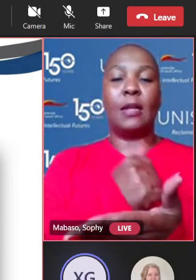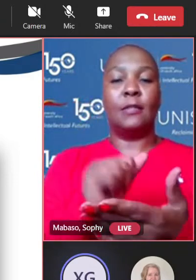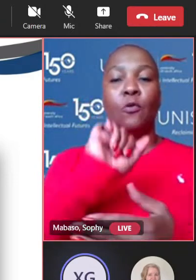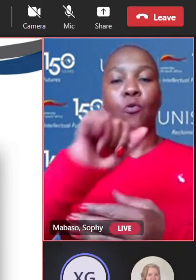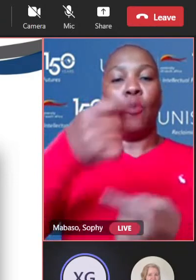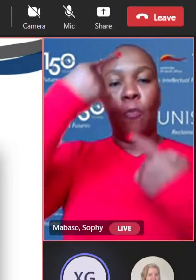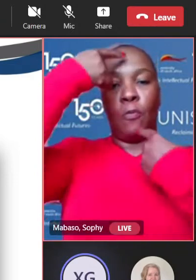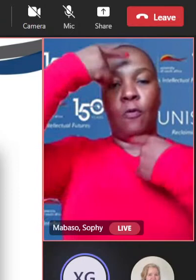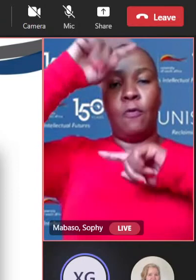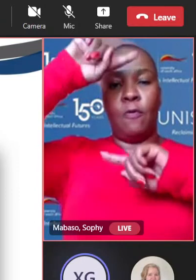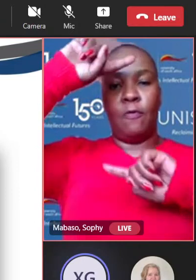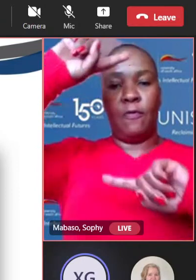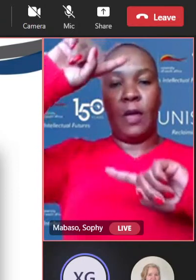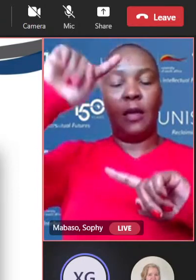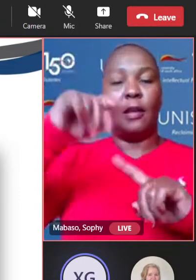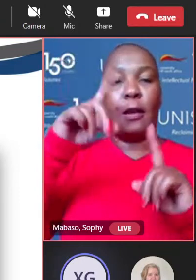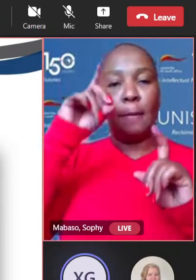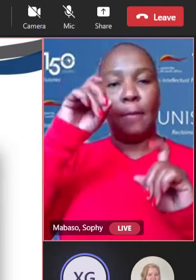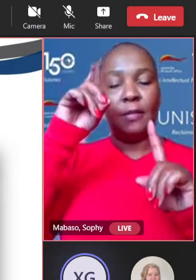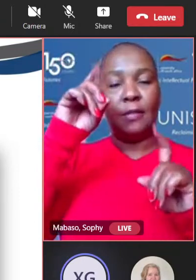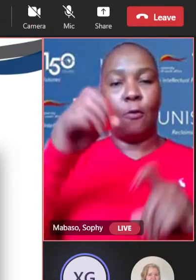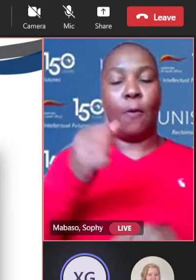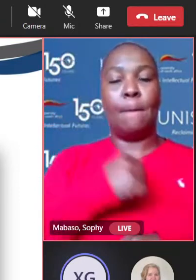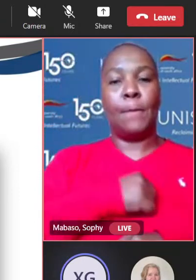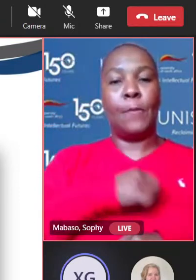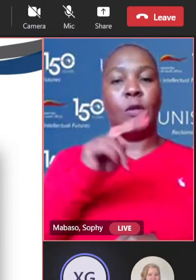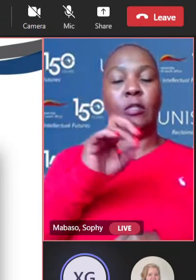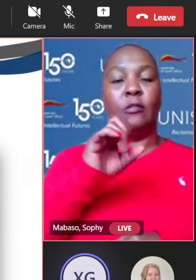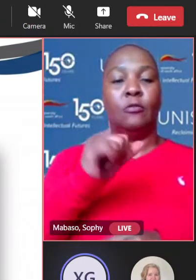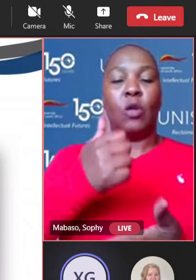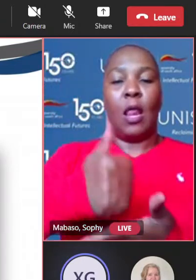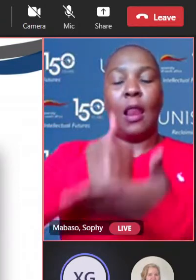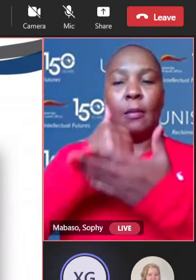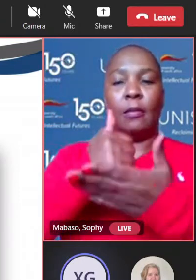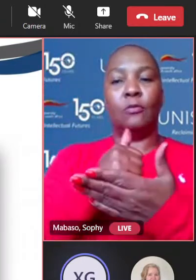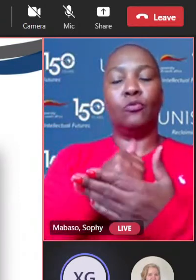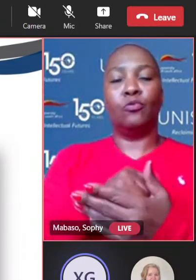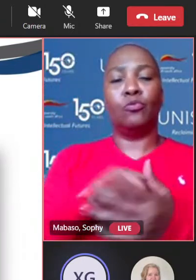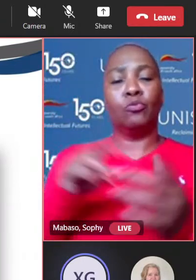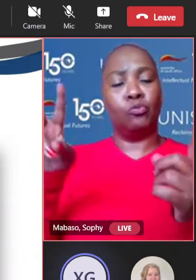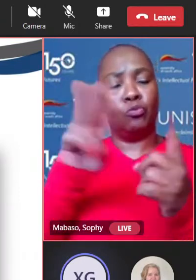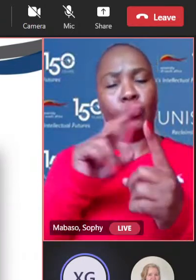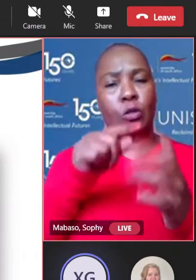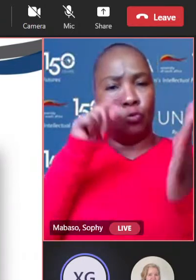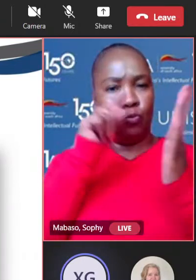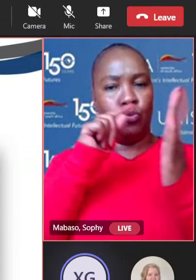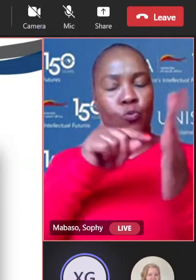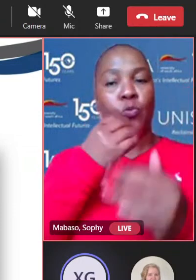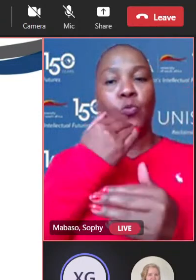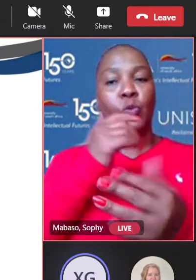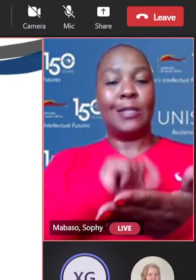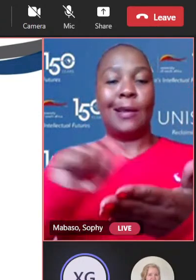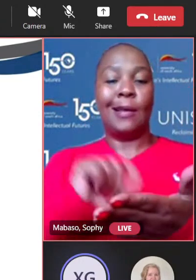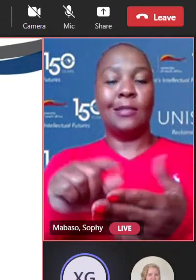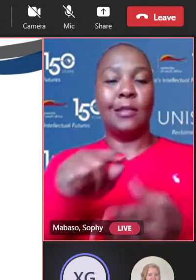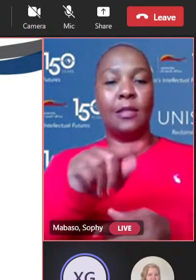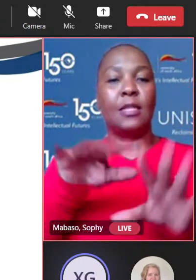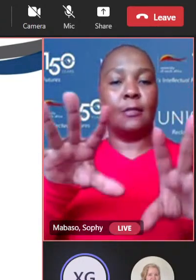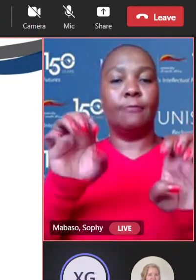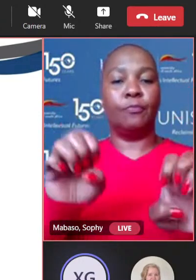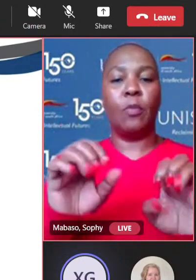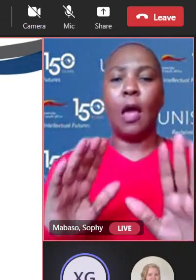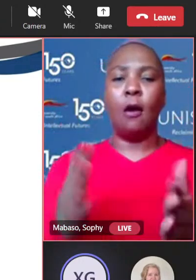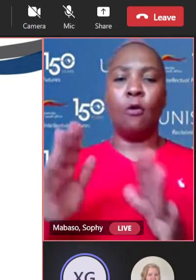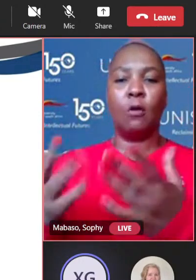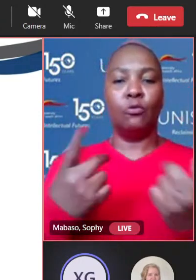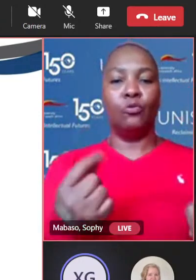their profile picture on MyUnisa to help us verify you when you write your exams. So how you do that is when